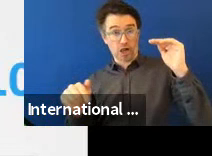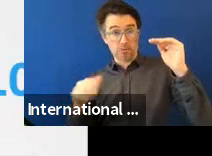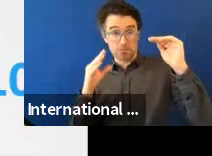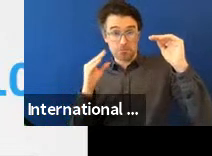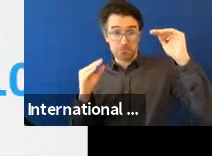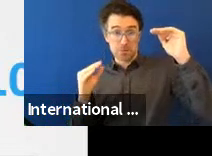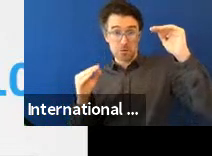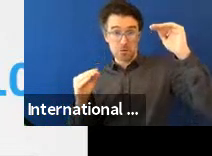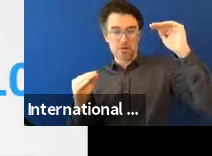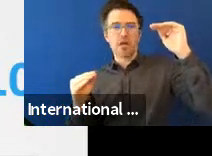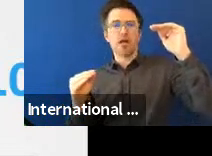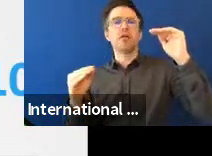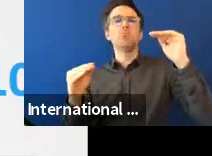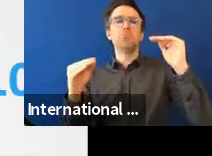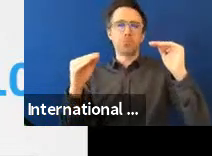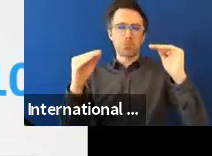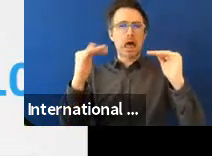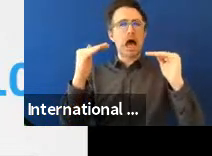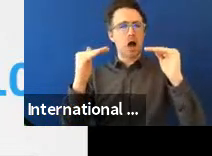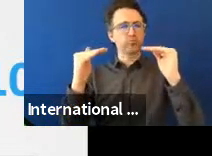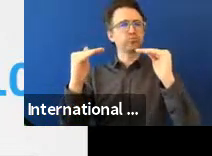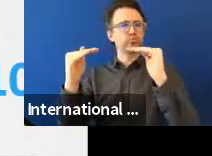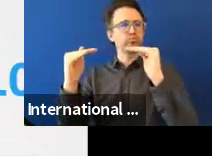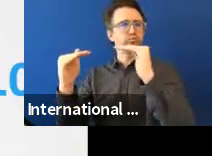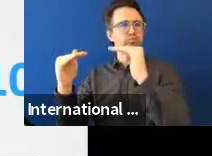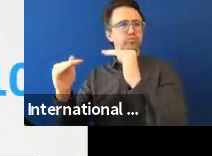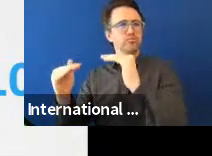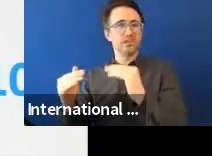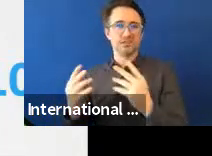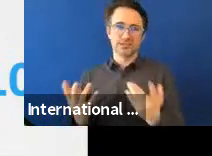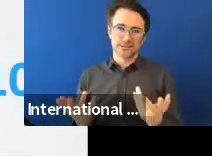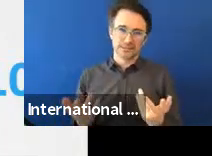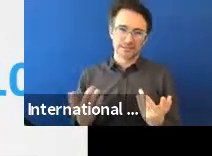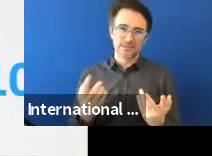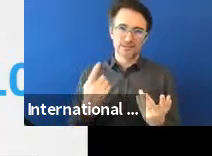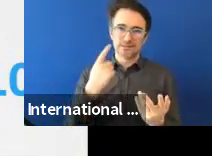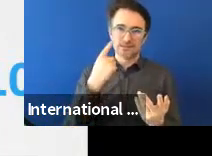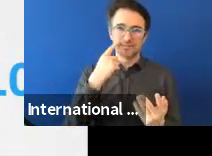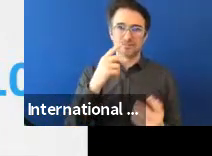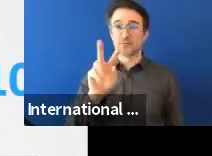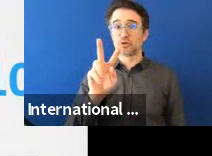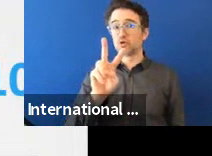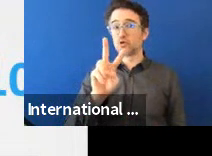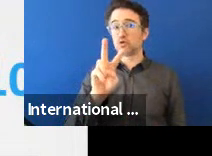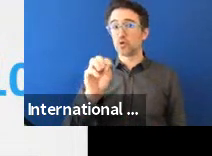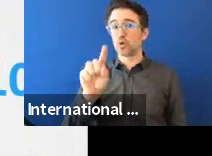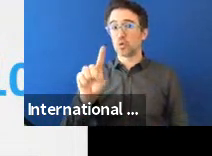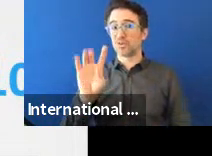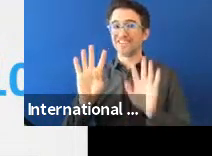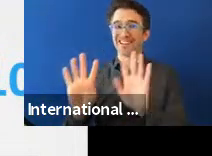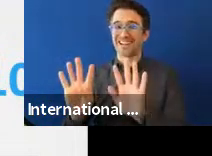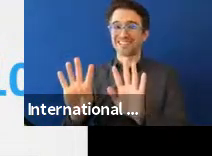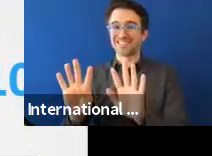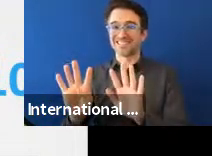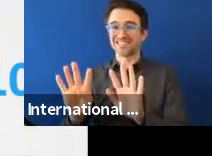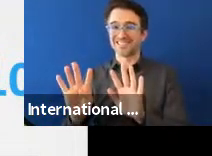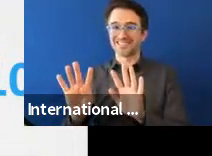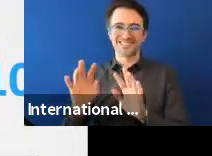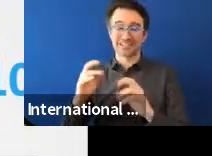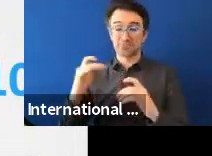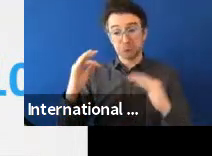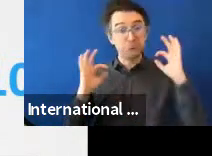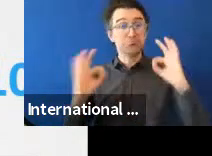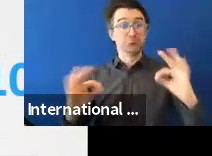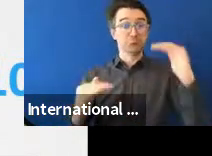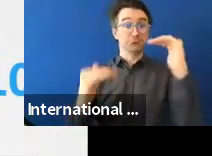steadily, and stood at 110 in 2019. Although it remains squeezed today, the